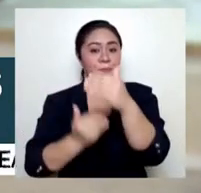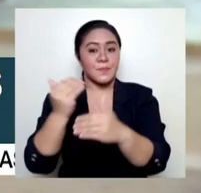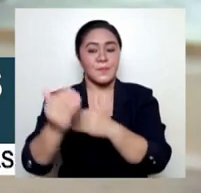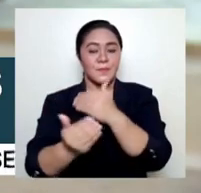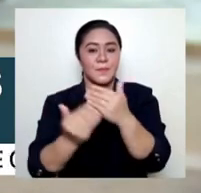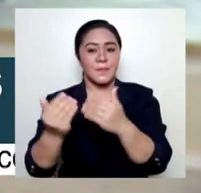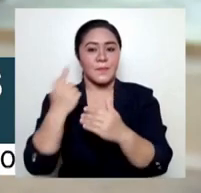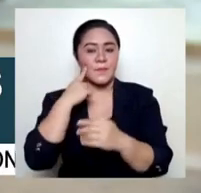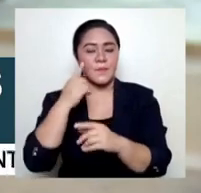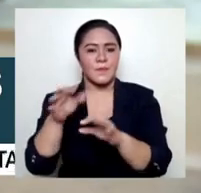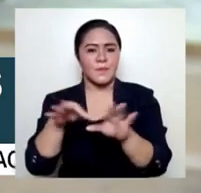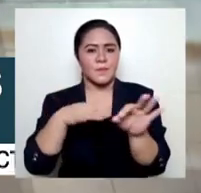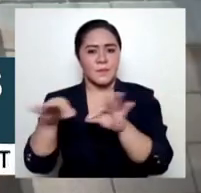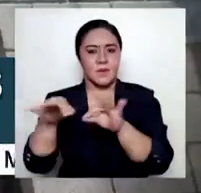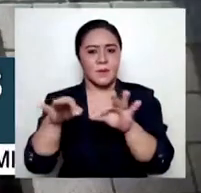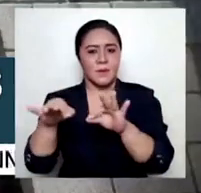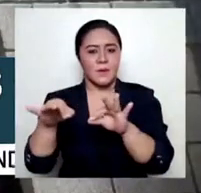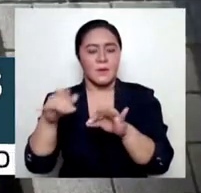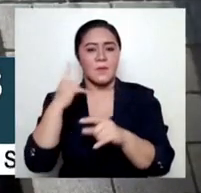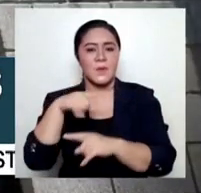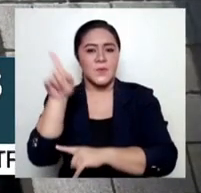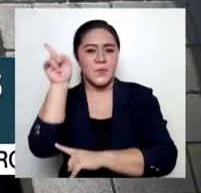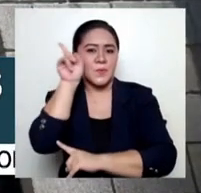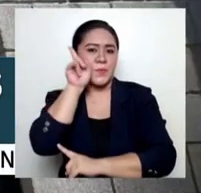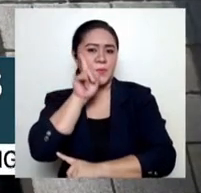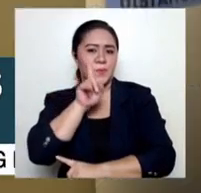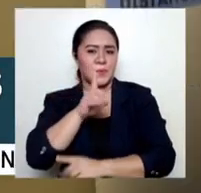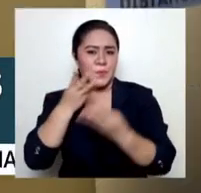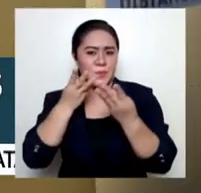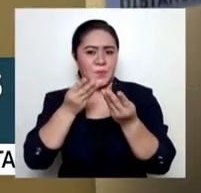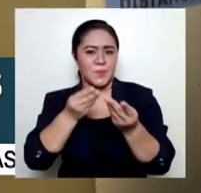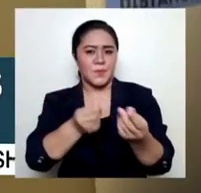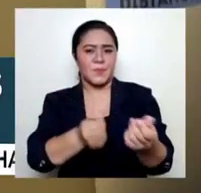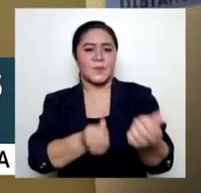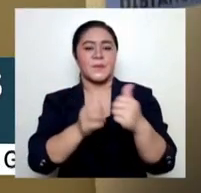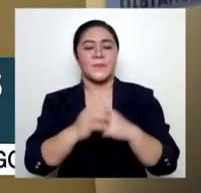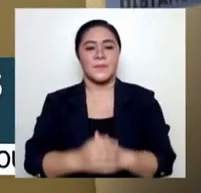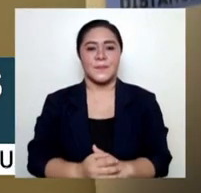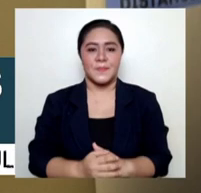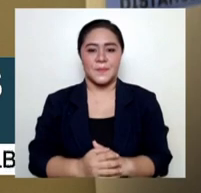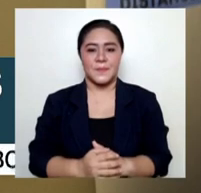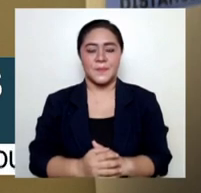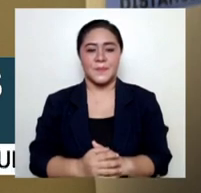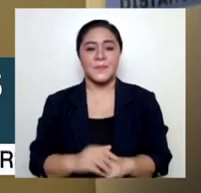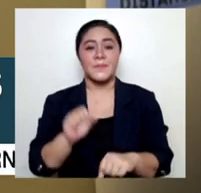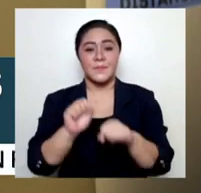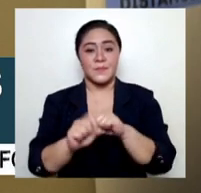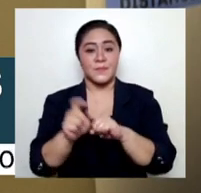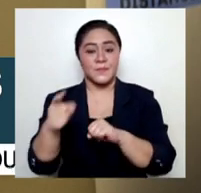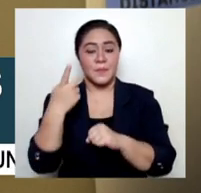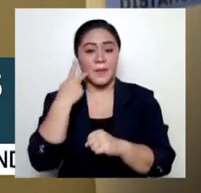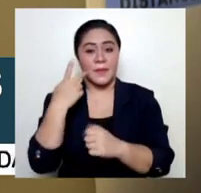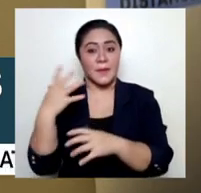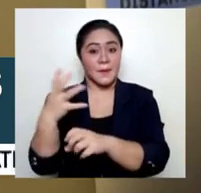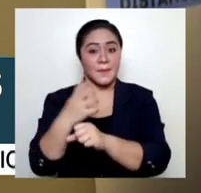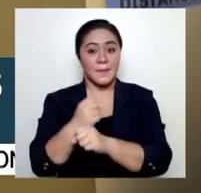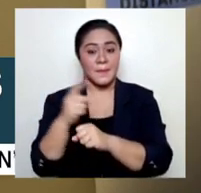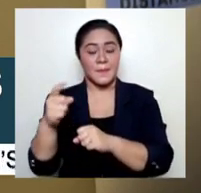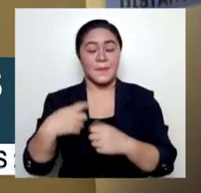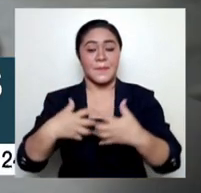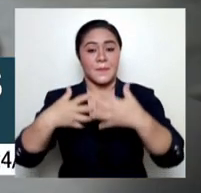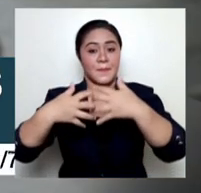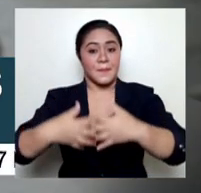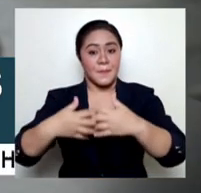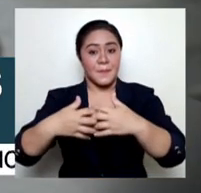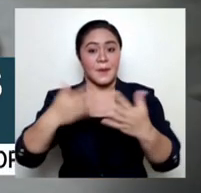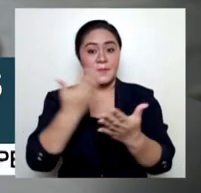it as flawless because the process went by without a hitch. So from the getting or retrieval of the machines and the supplies from